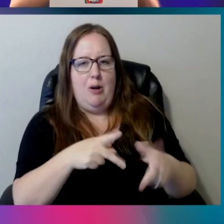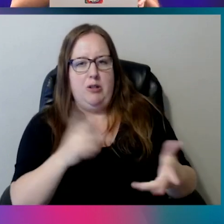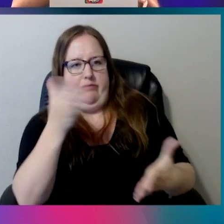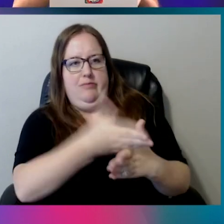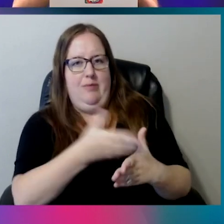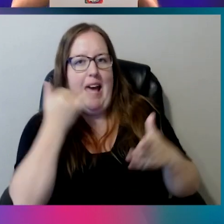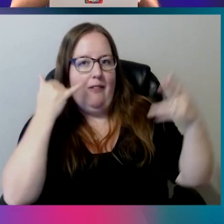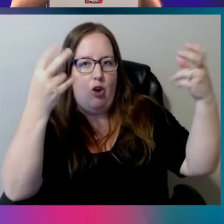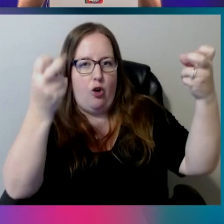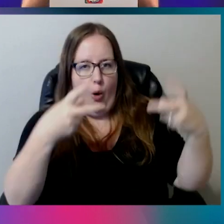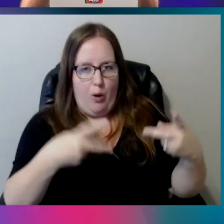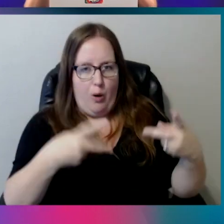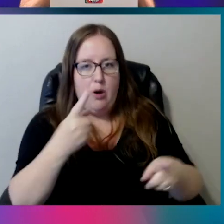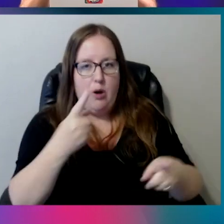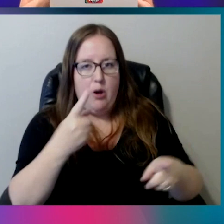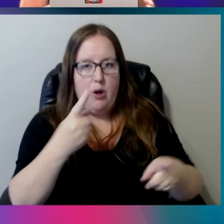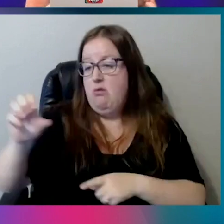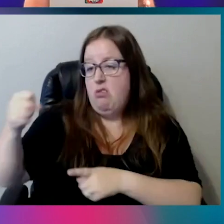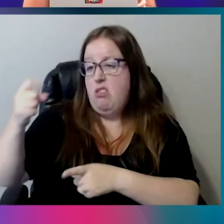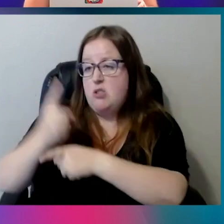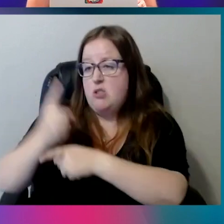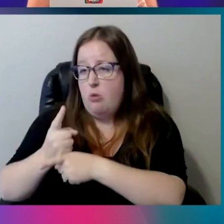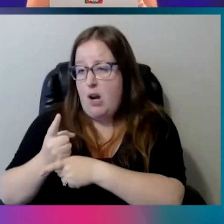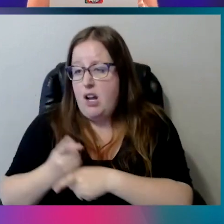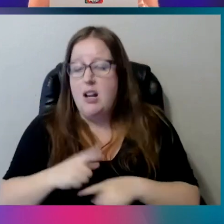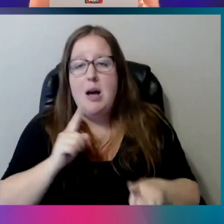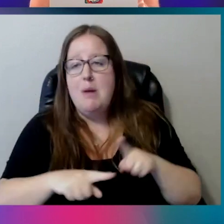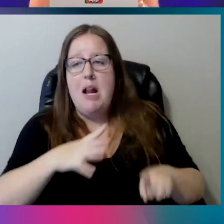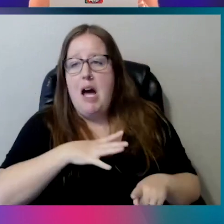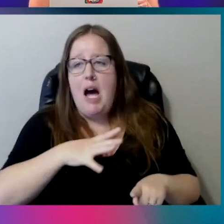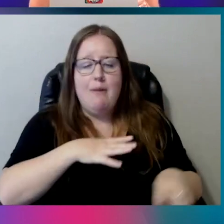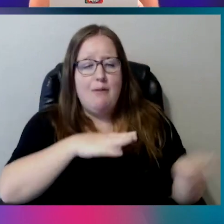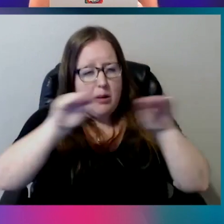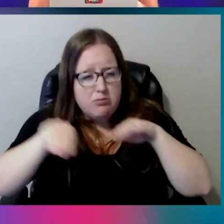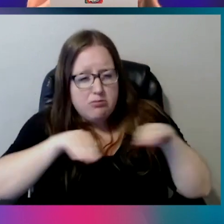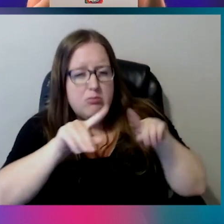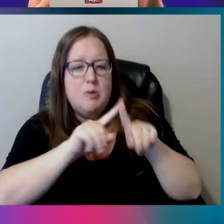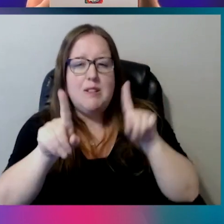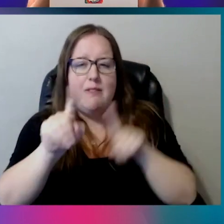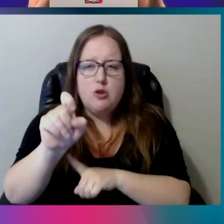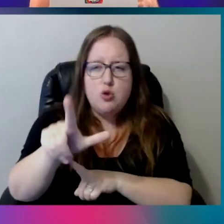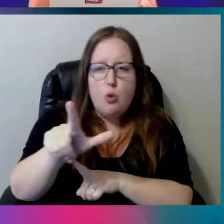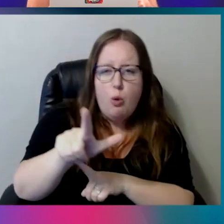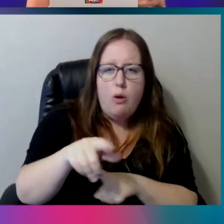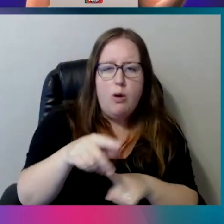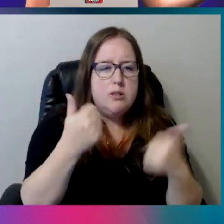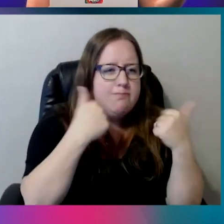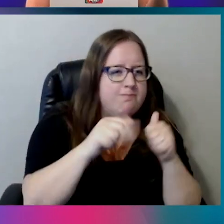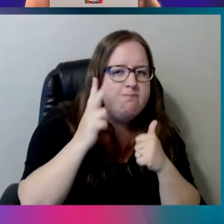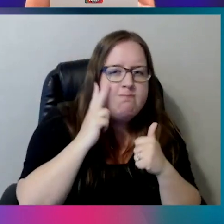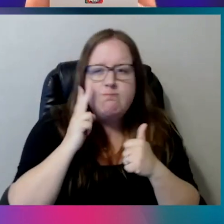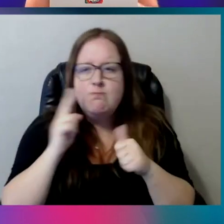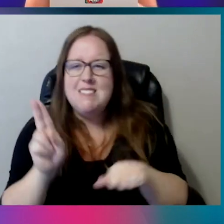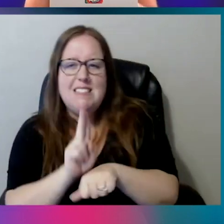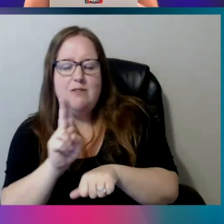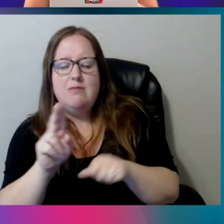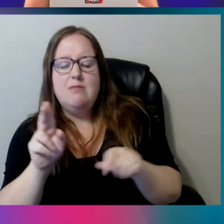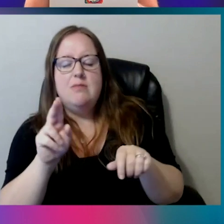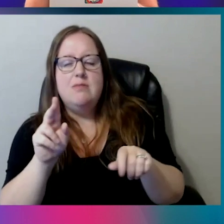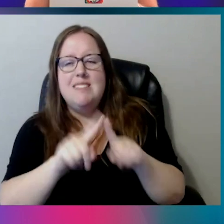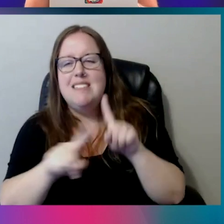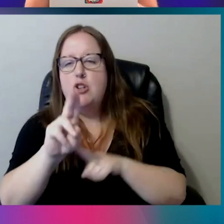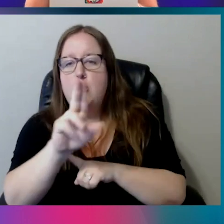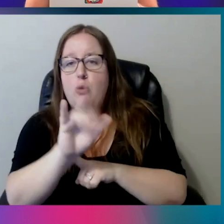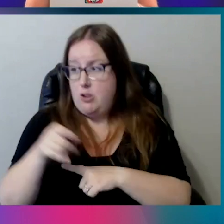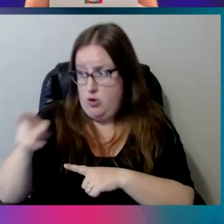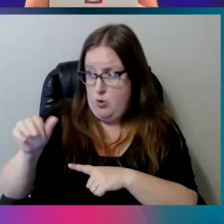Yes, that's a hard one. But I'm cool with moving around to different tools and different you know, UIs and things like that. What about you, Steve? No, I